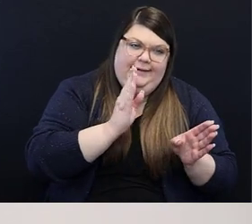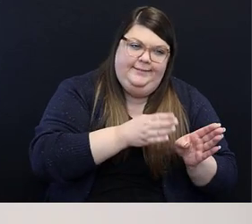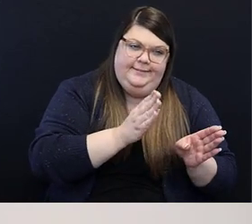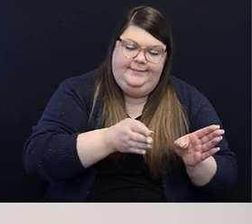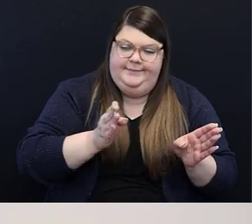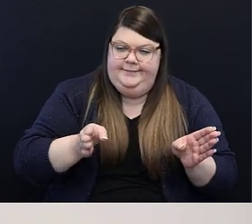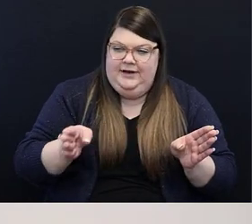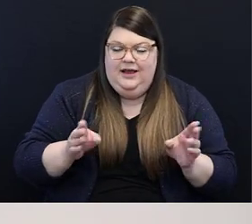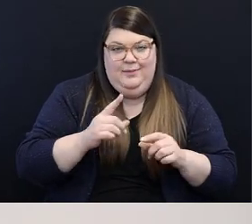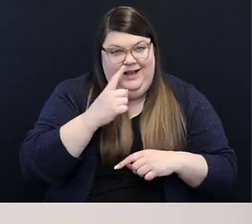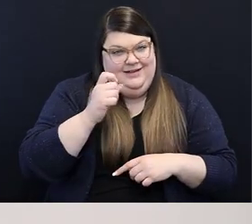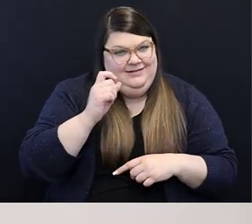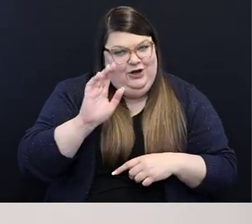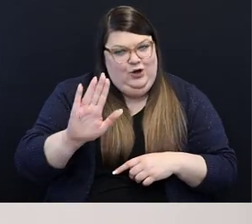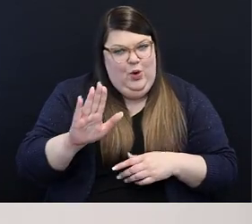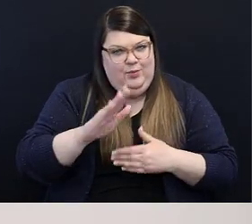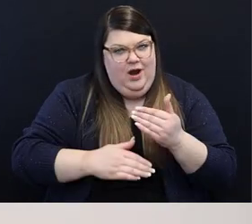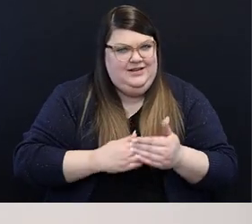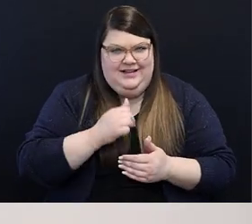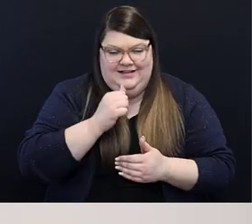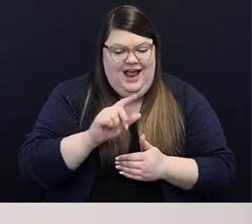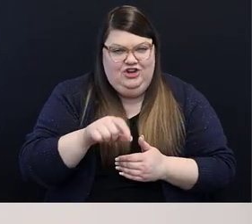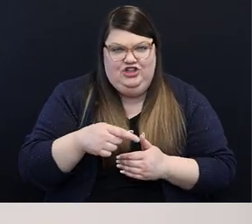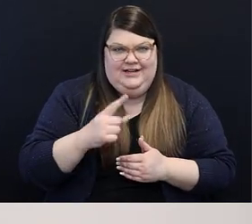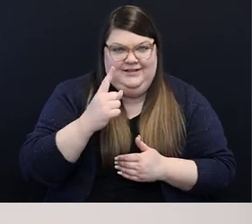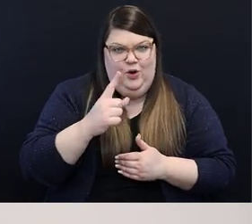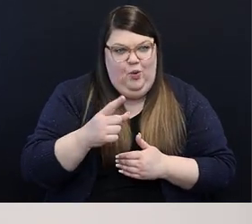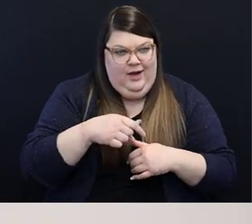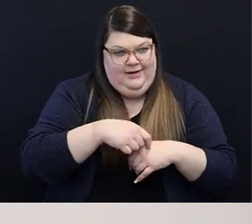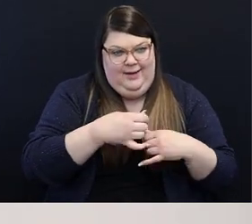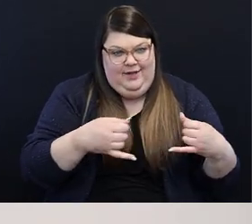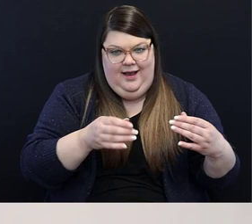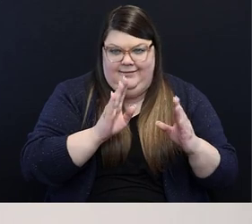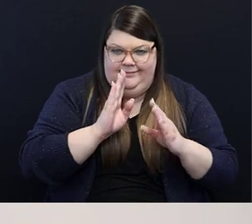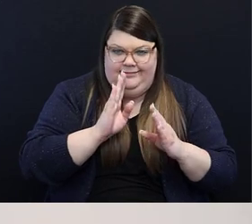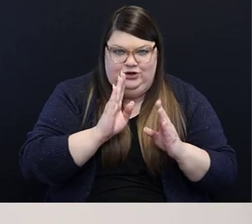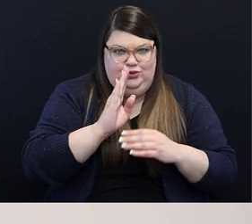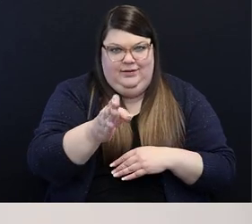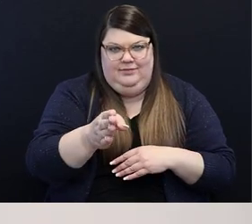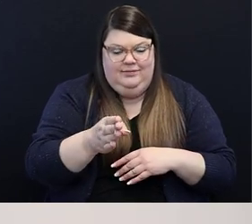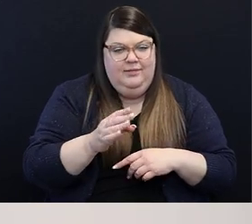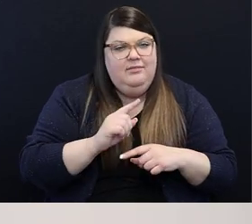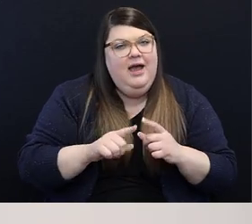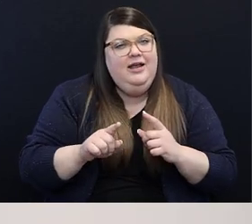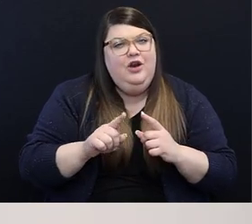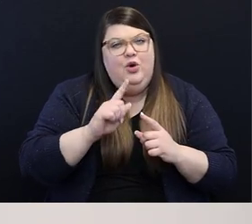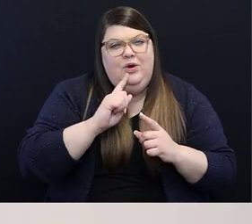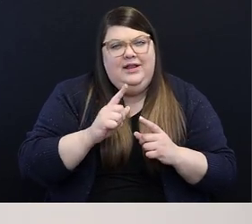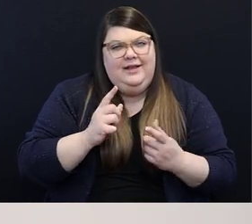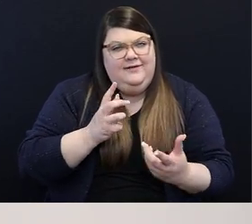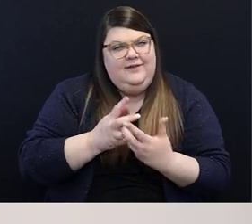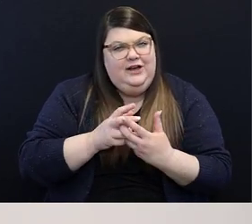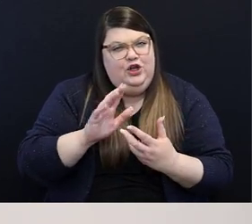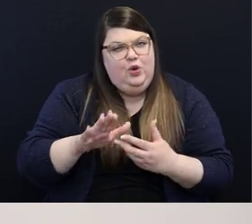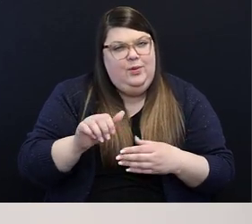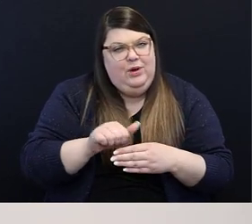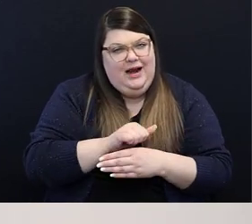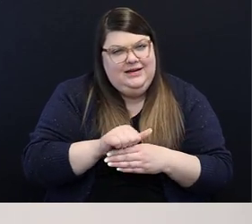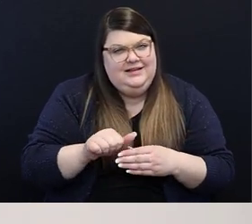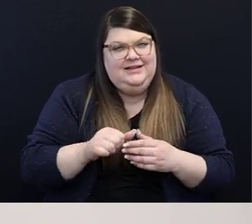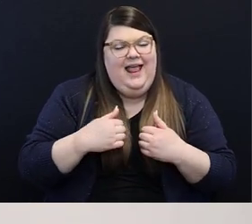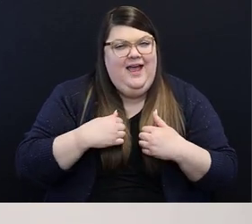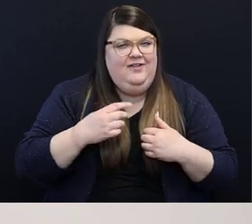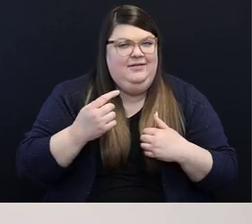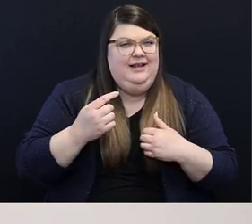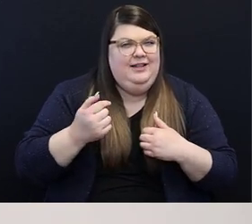not straightforward. So instead being true to what your practice is and have it be a bit more discursive. I mean, while the